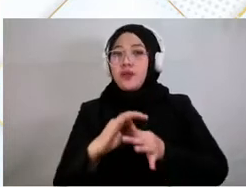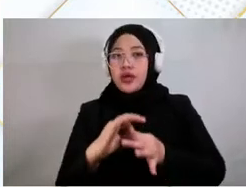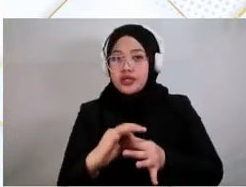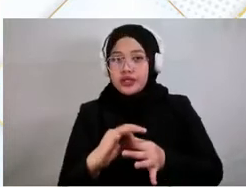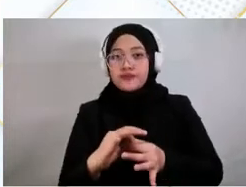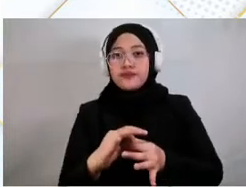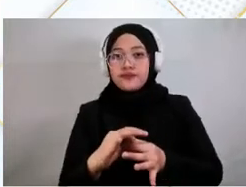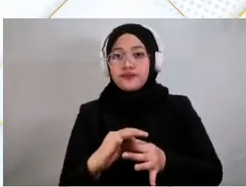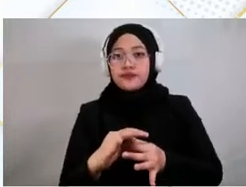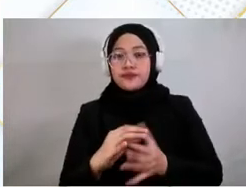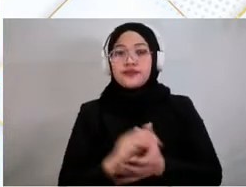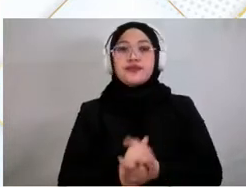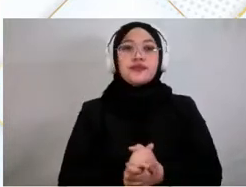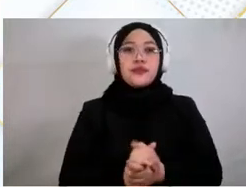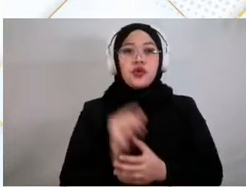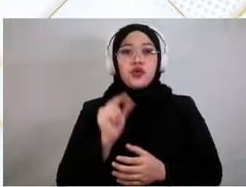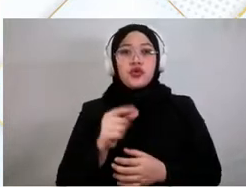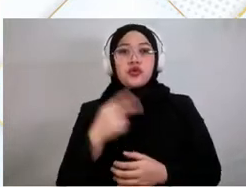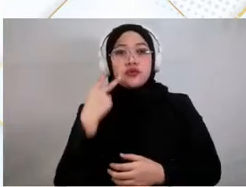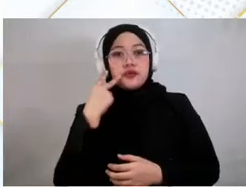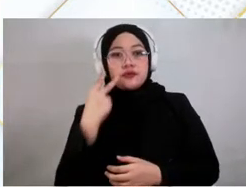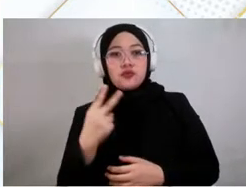strengthen stability, security, and keep the peace?